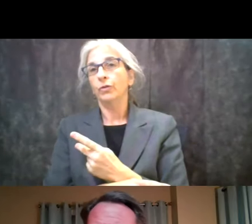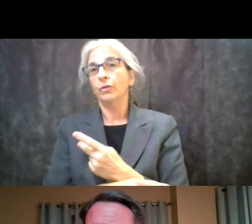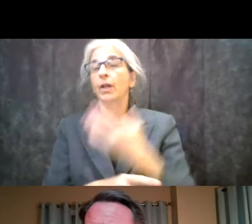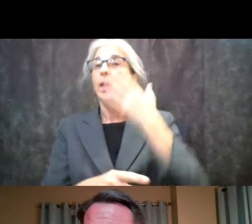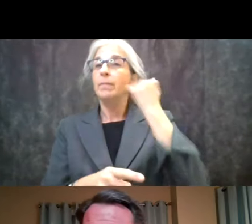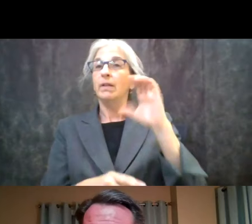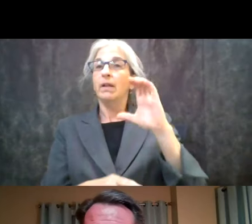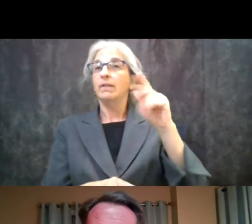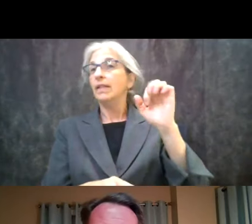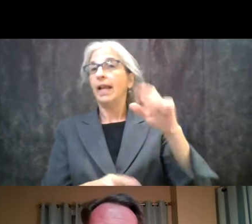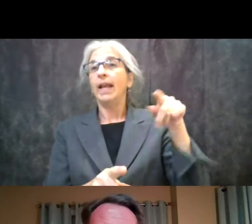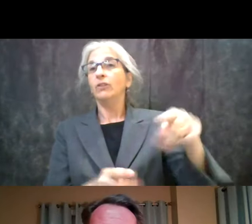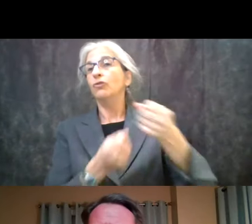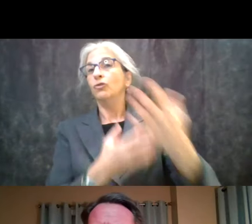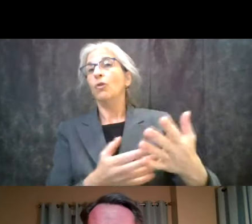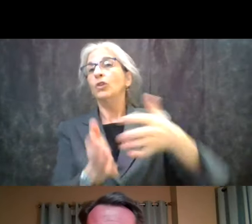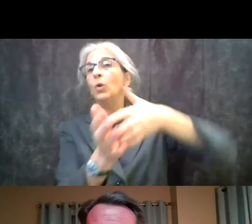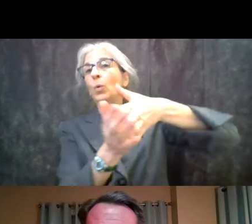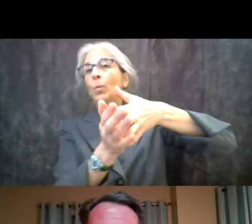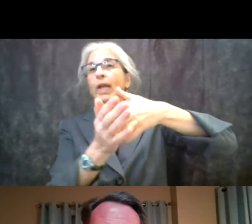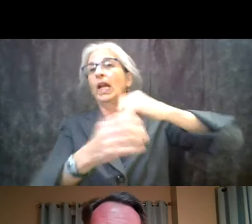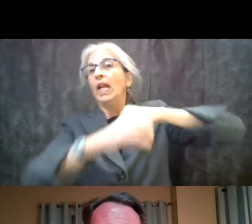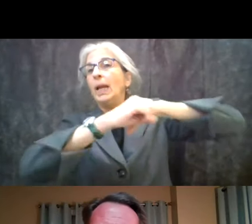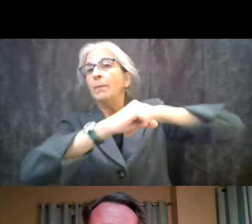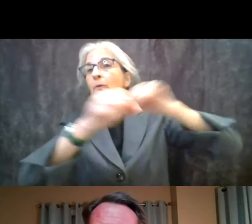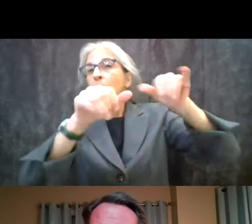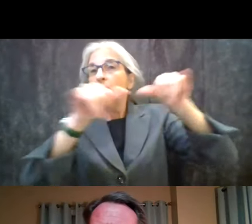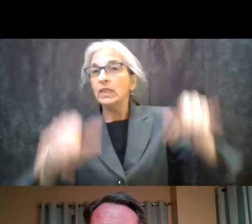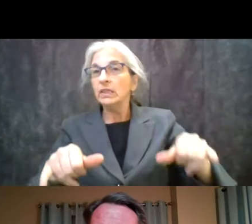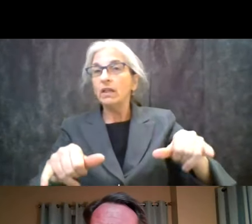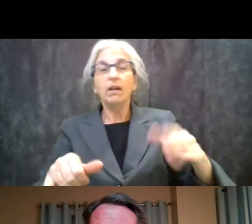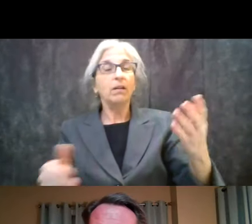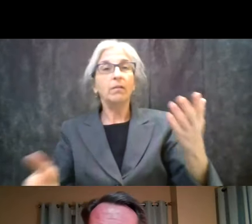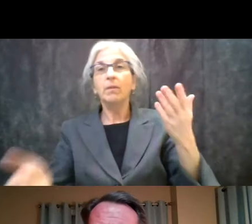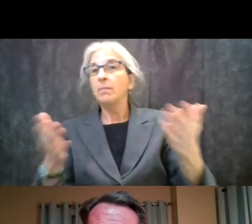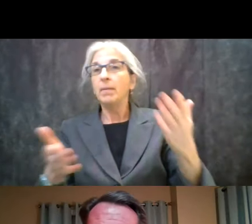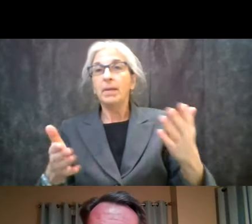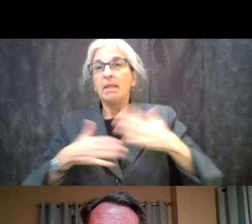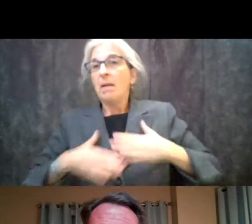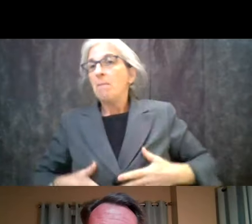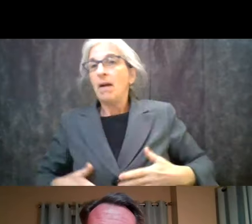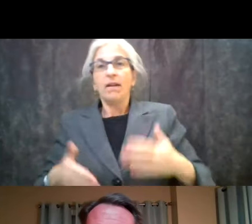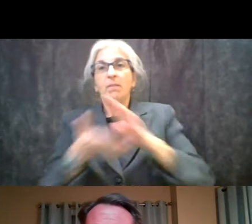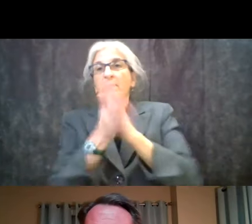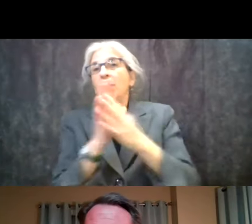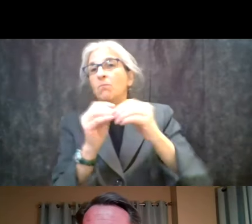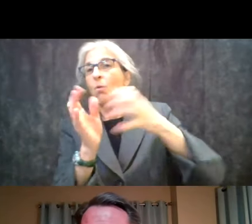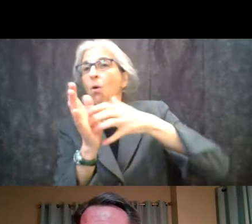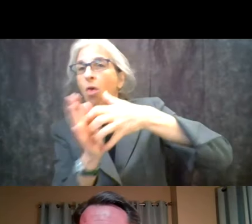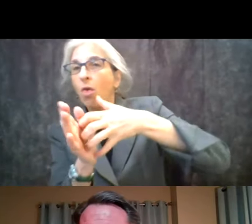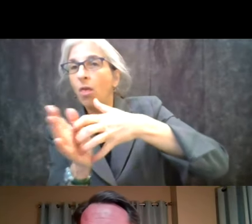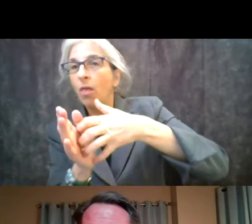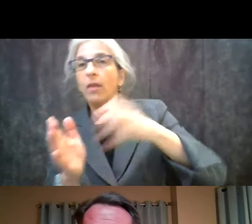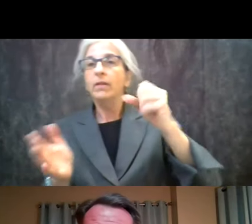it may weaken their immune system. It may impair their nutrition. They're just less fit. They're frailer than patients